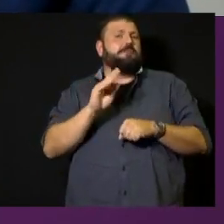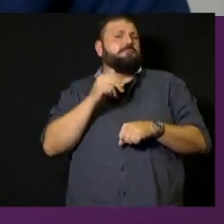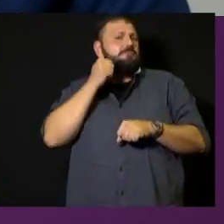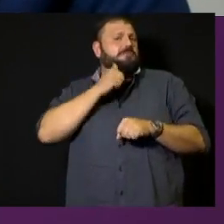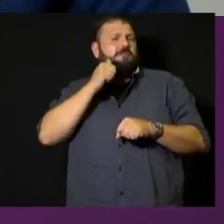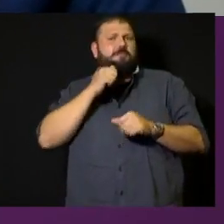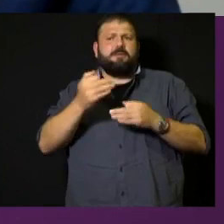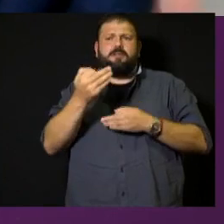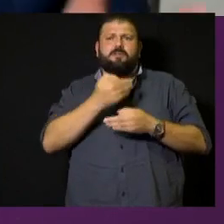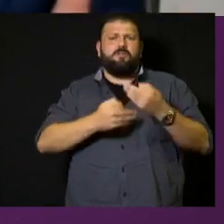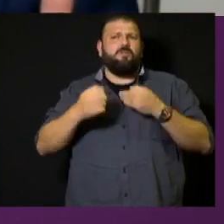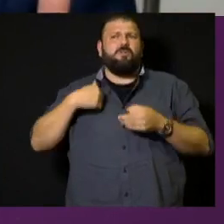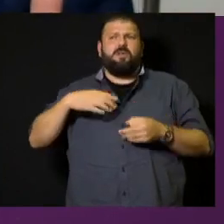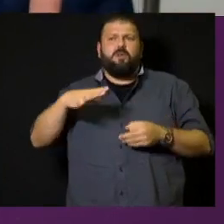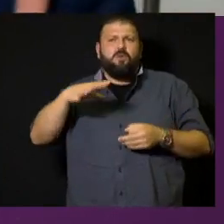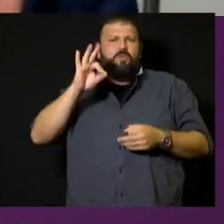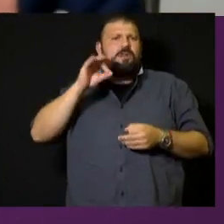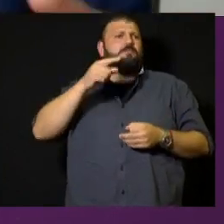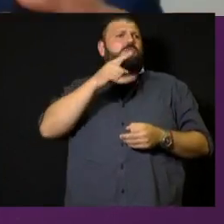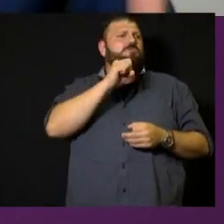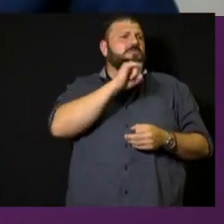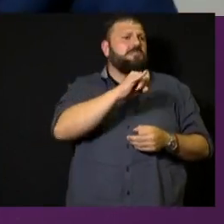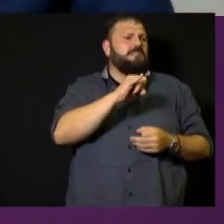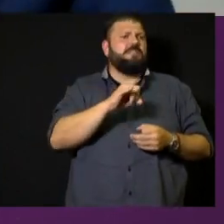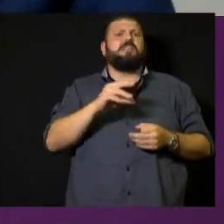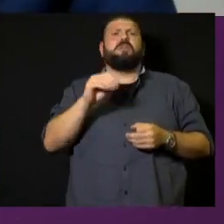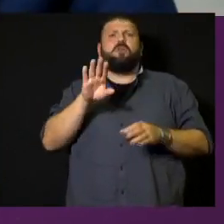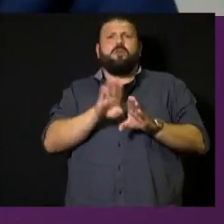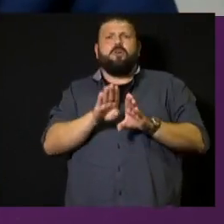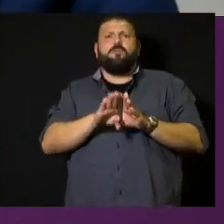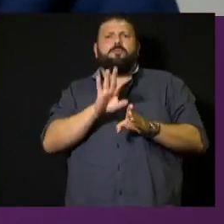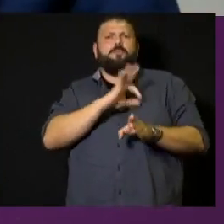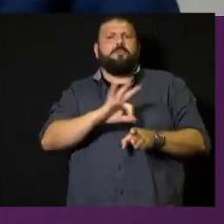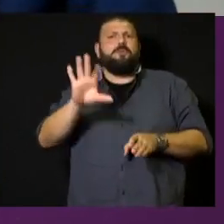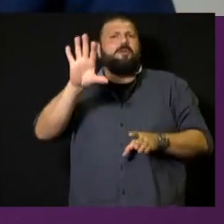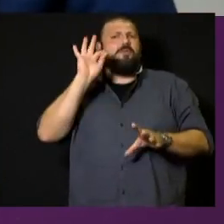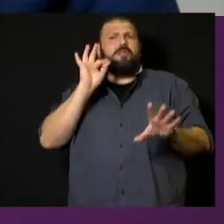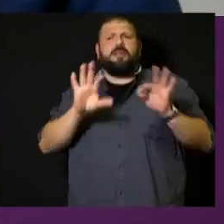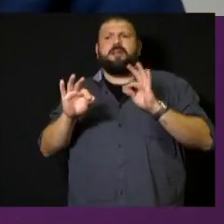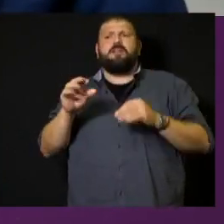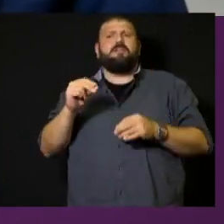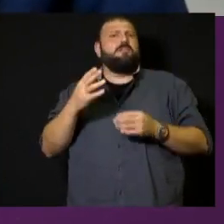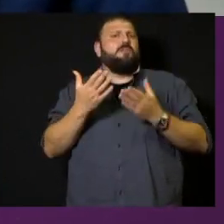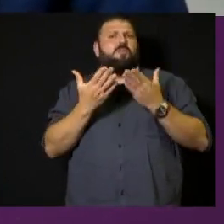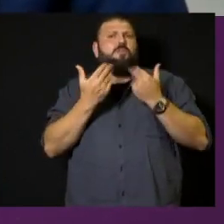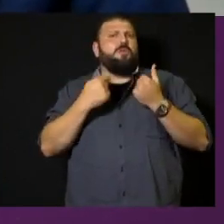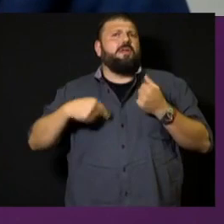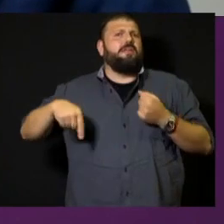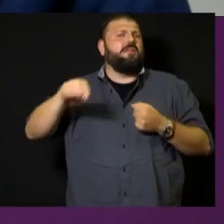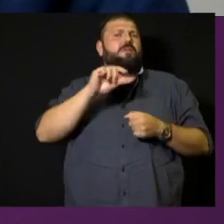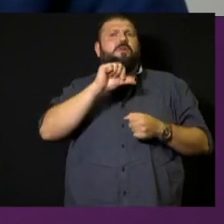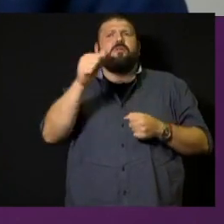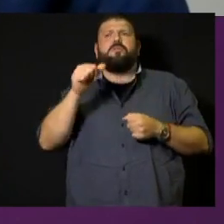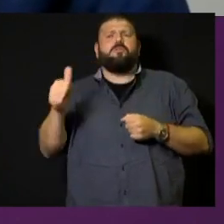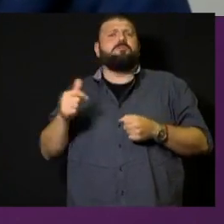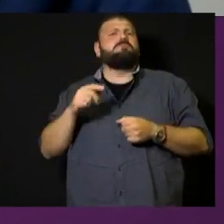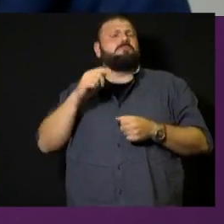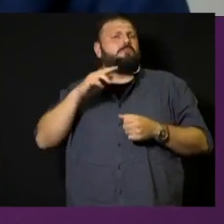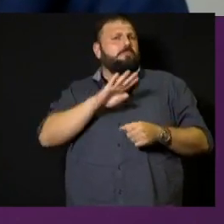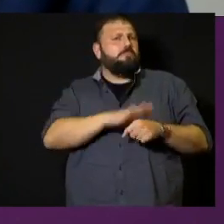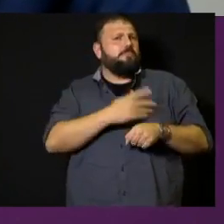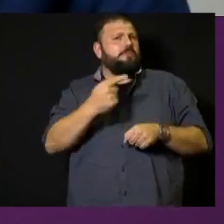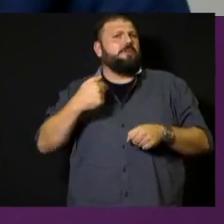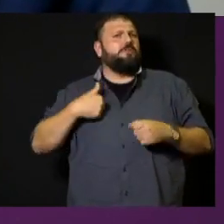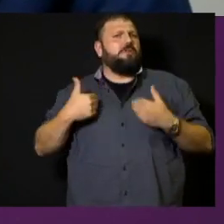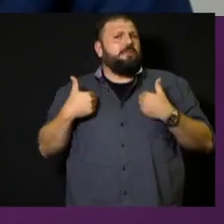Every time we found, yes, if it wouldn't work from here, what can I do? There's no going